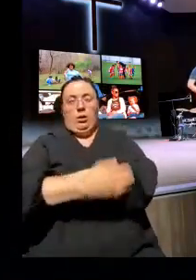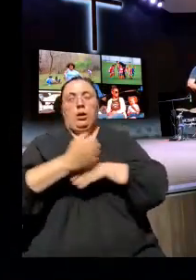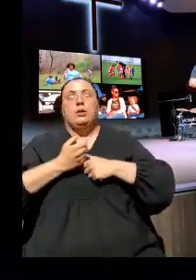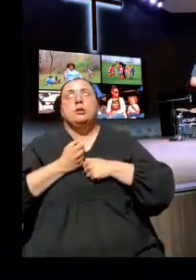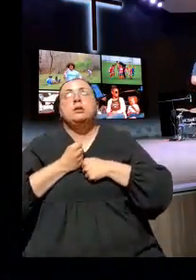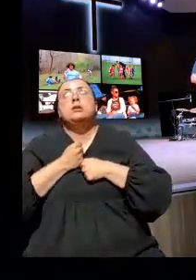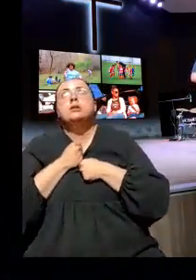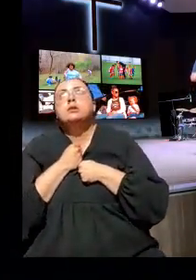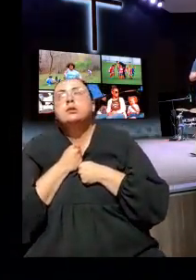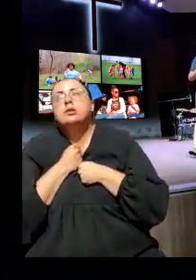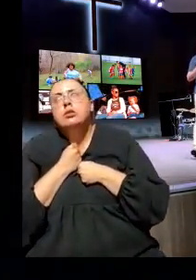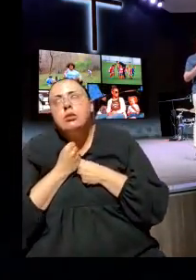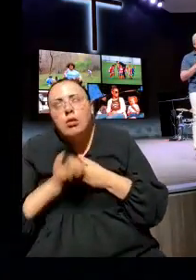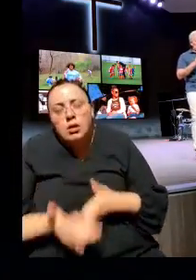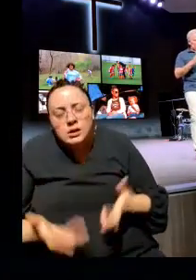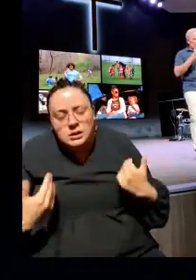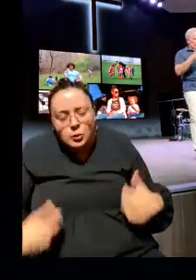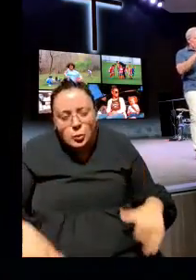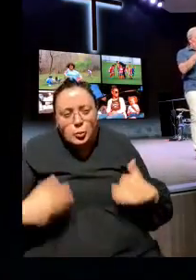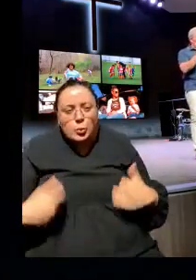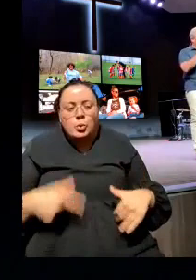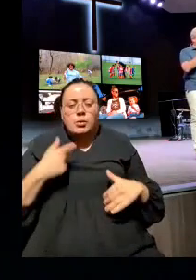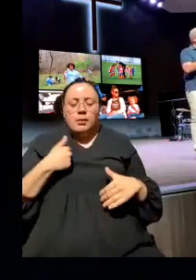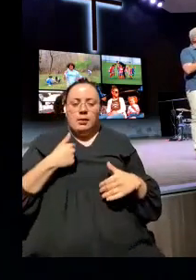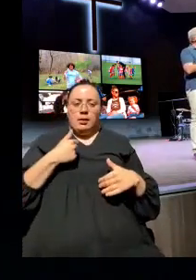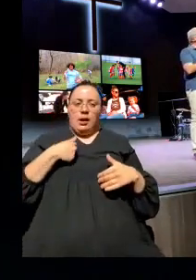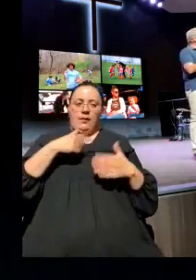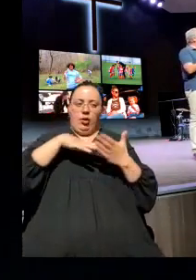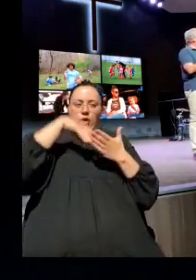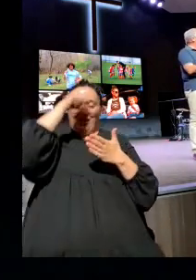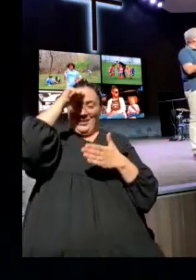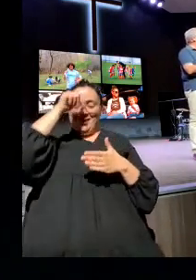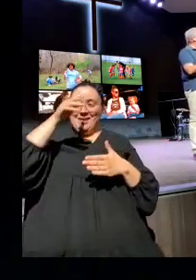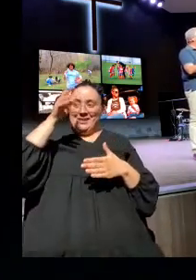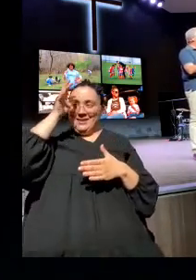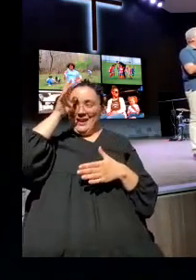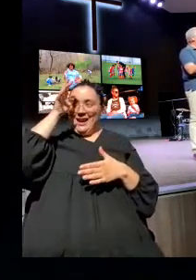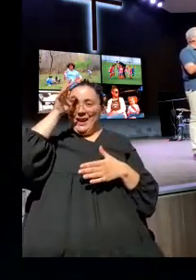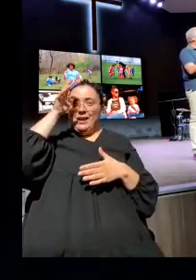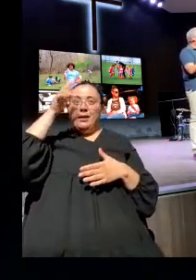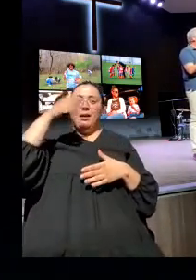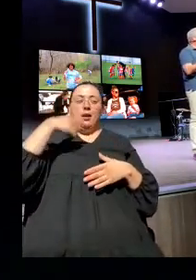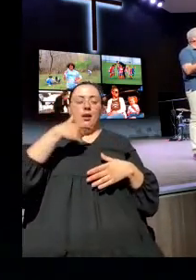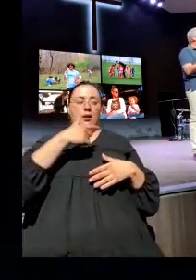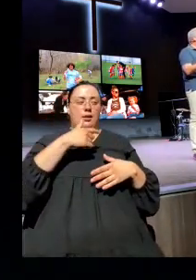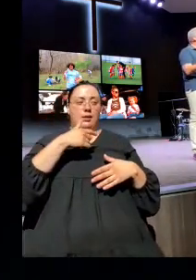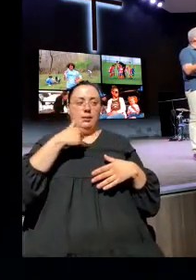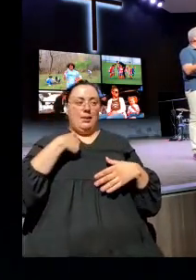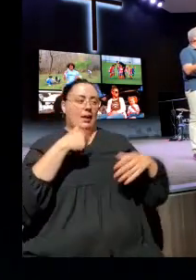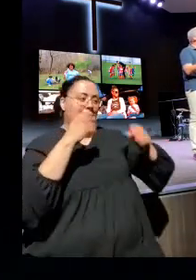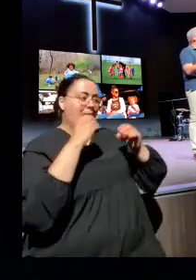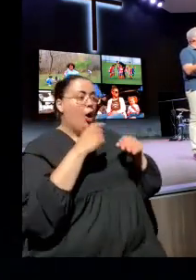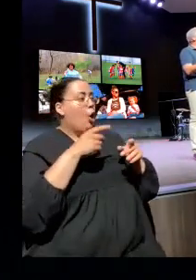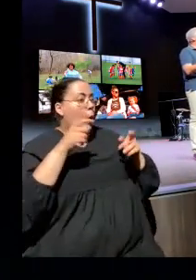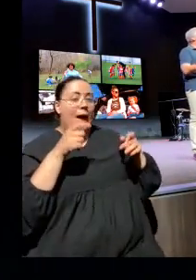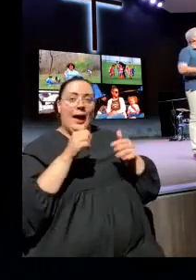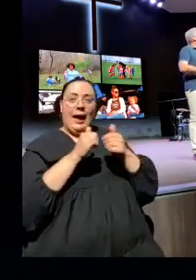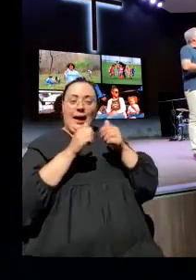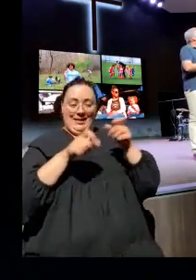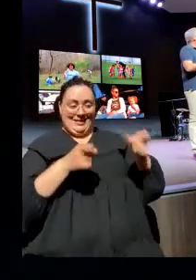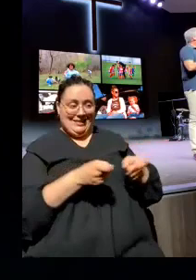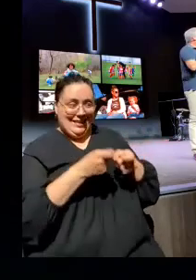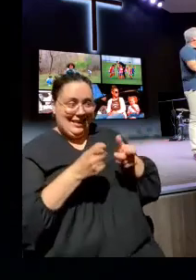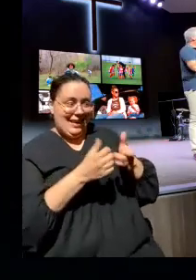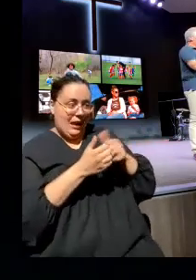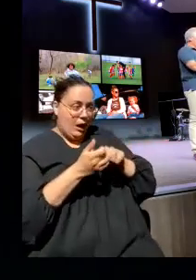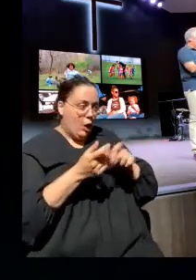as a dad is that I didn't have to teach my kids to sin. They learned it from me.